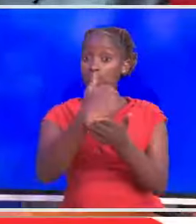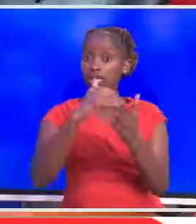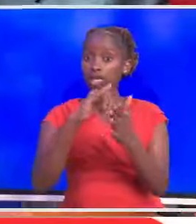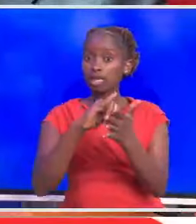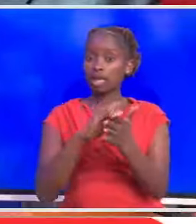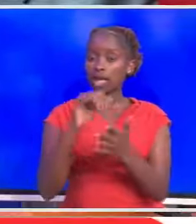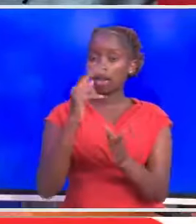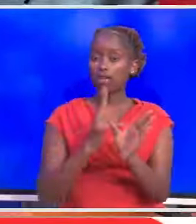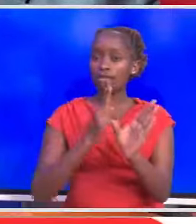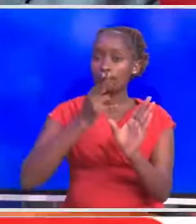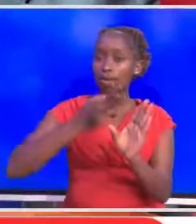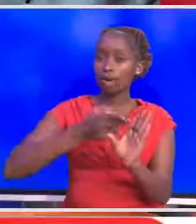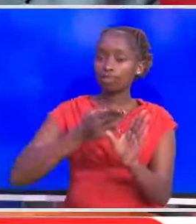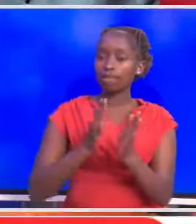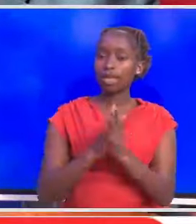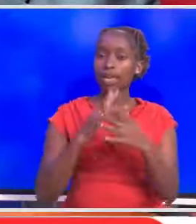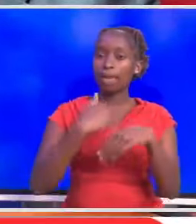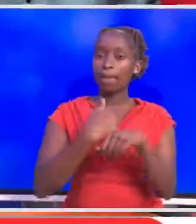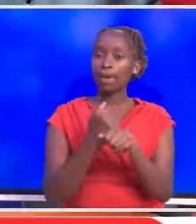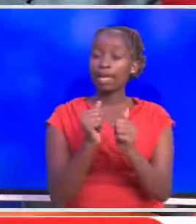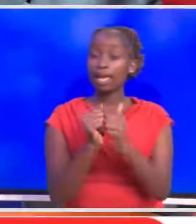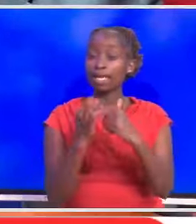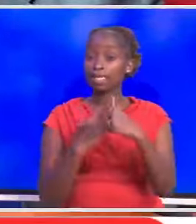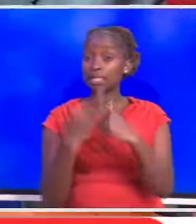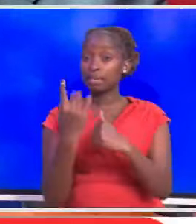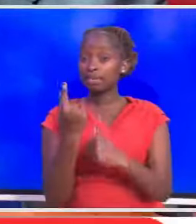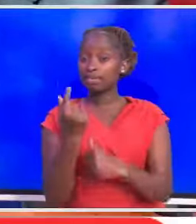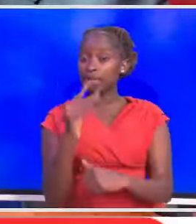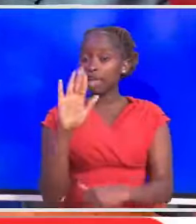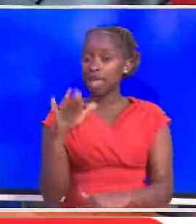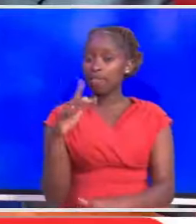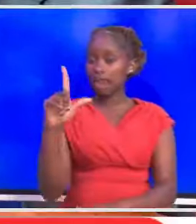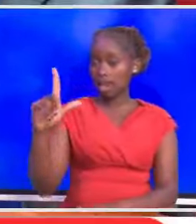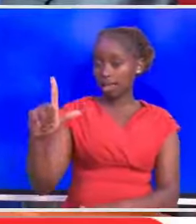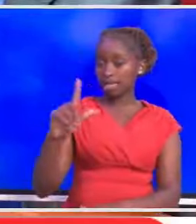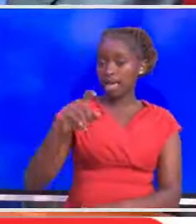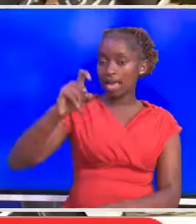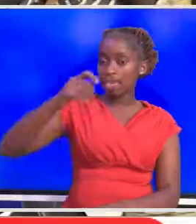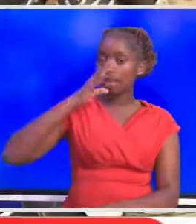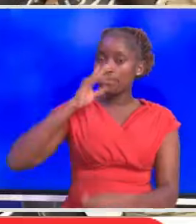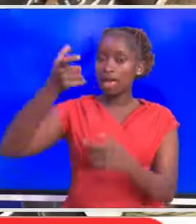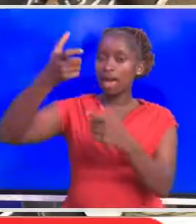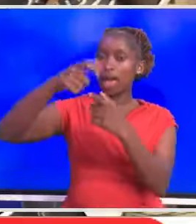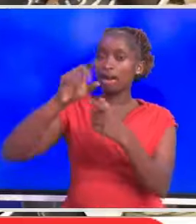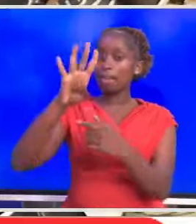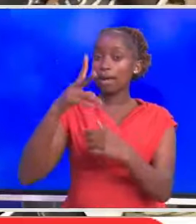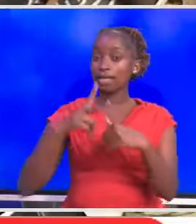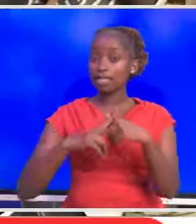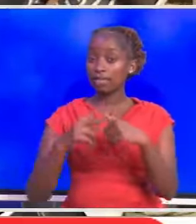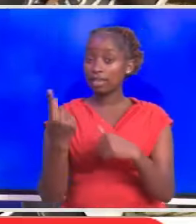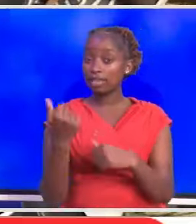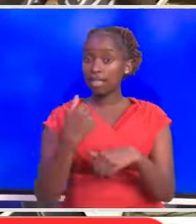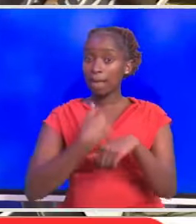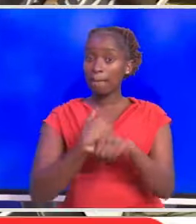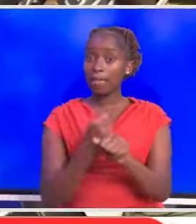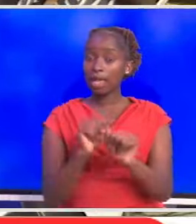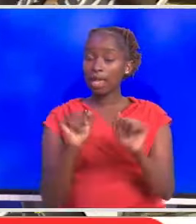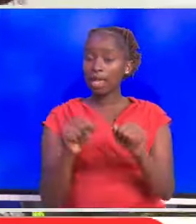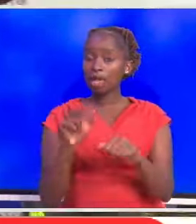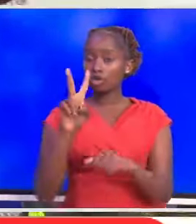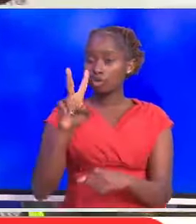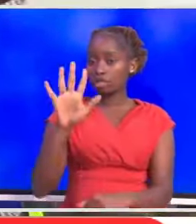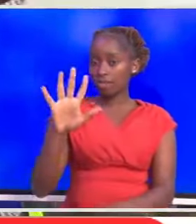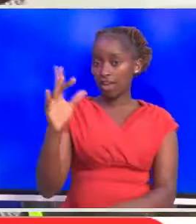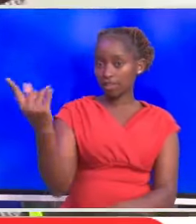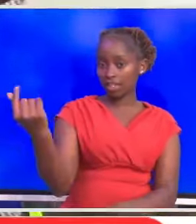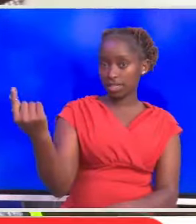pump and currently priced at 18 shillings per litre should be increased by 7 shillings to make it 25 shillings.